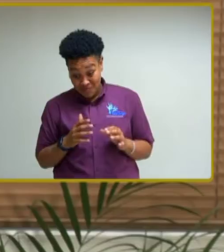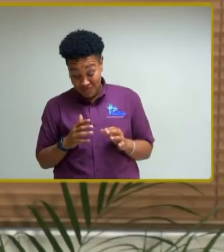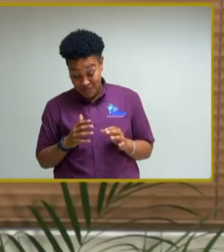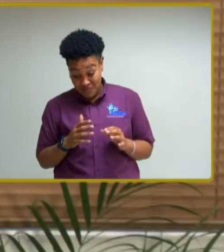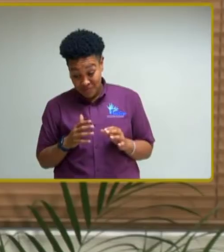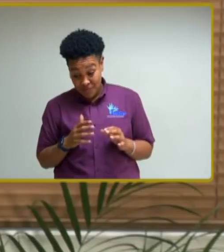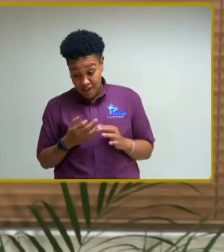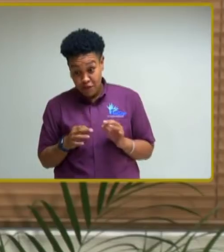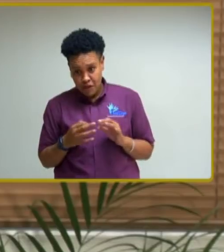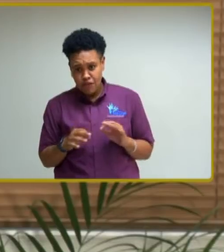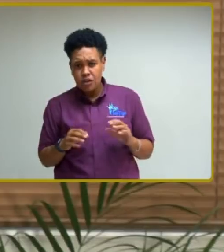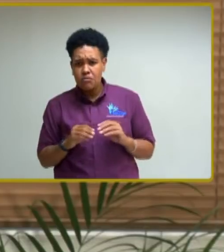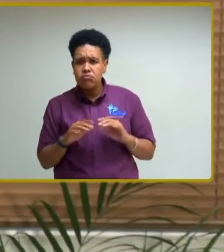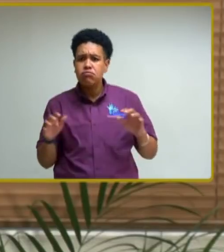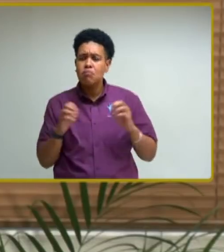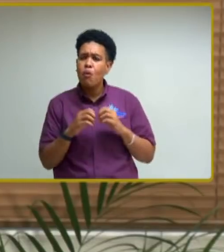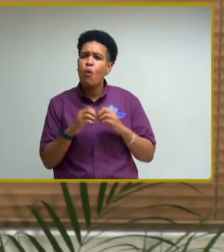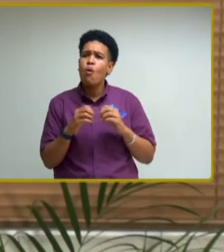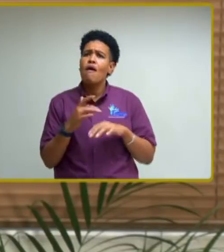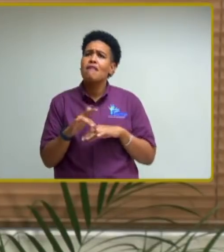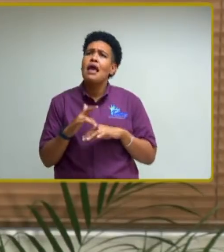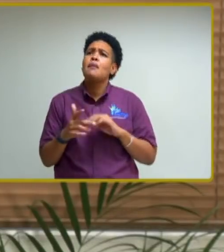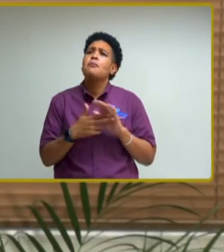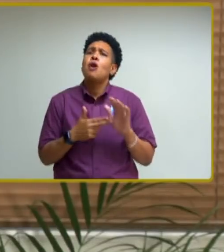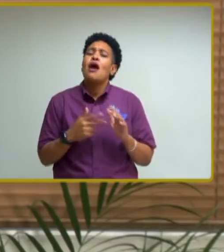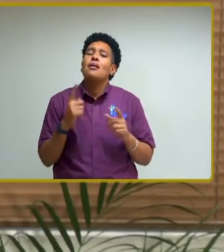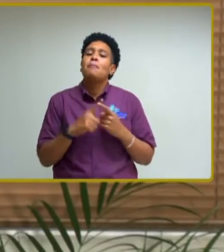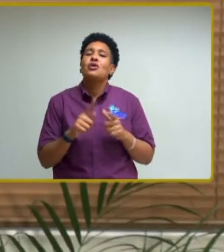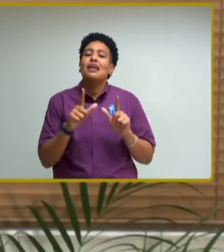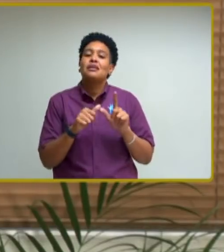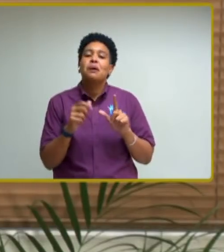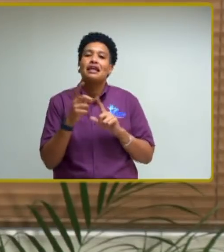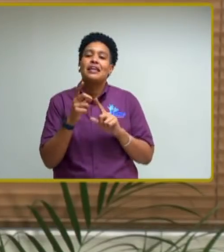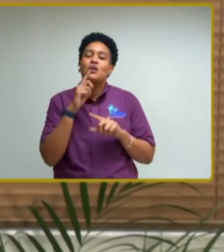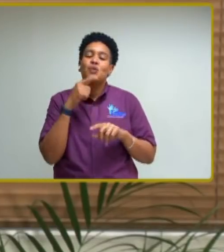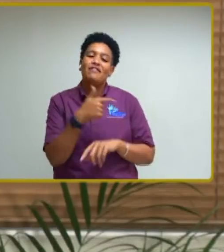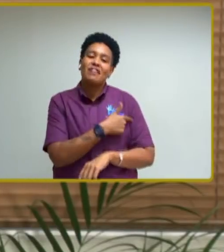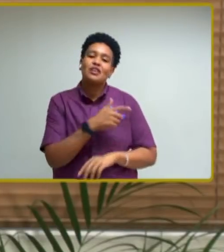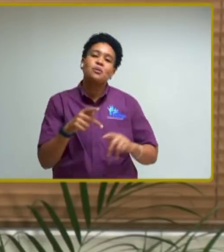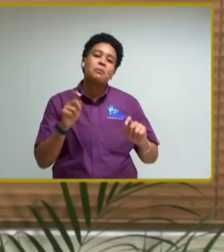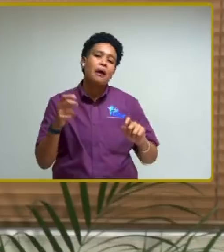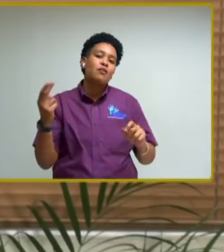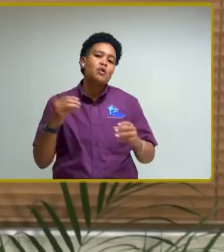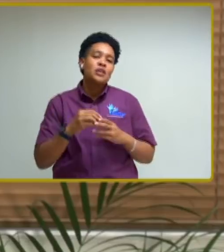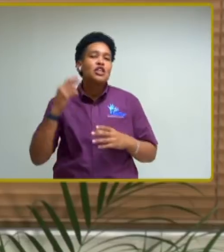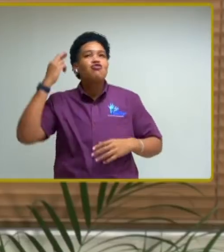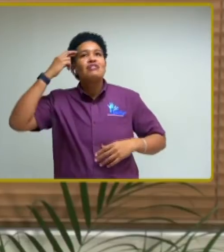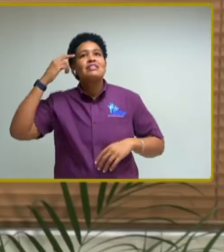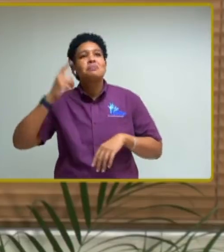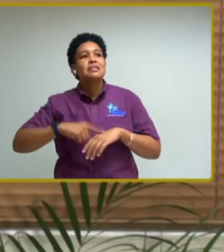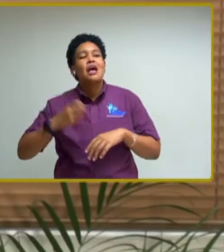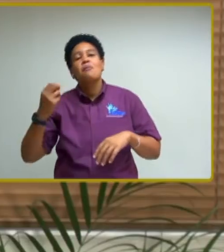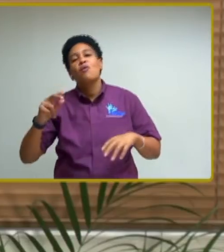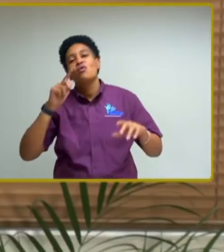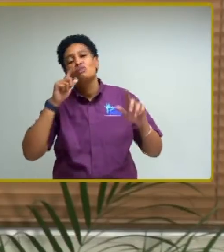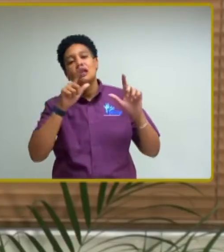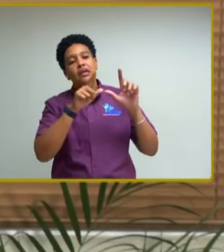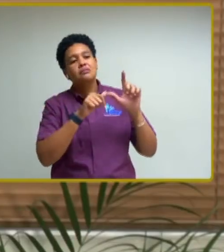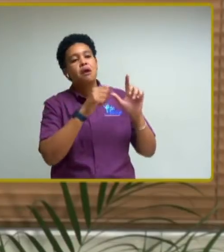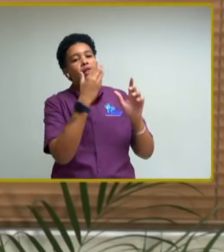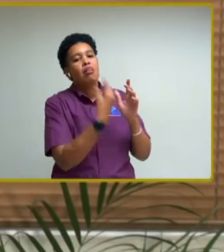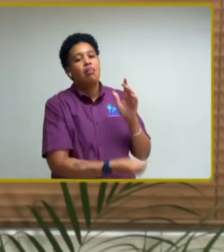on the market. And there's an expiry date to the vaccine too, so persons have to use it within a reasonable time or it could